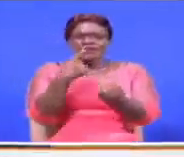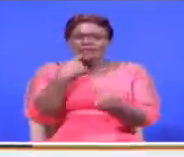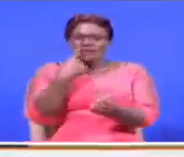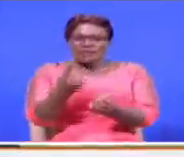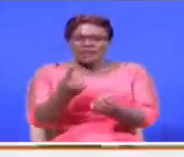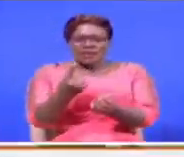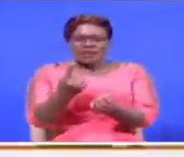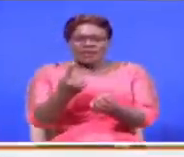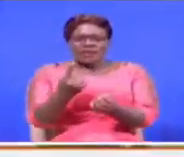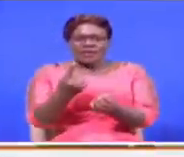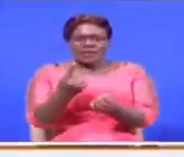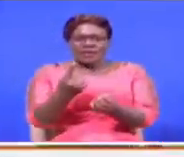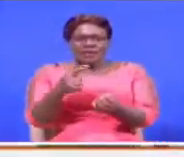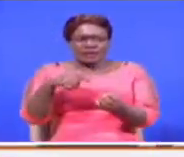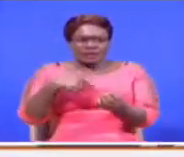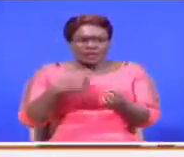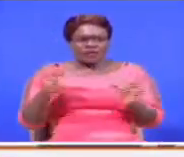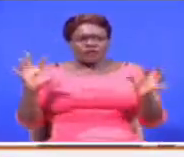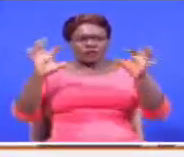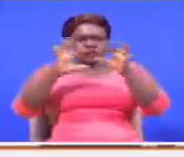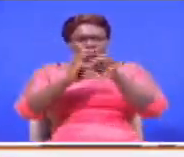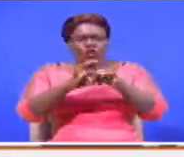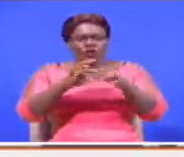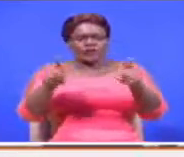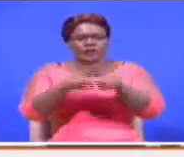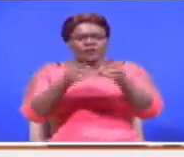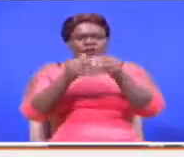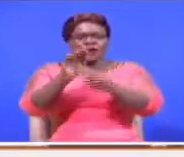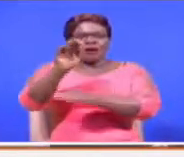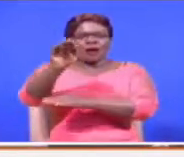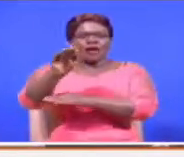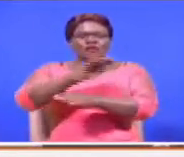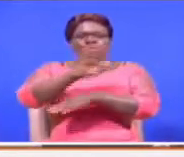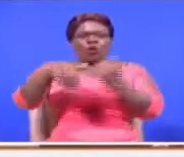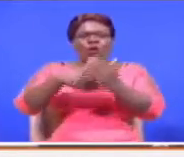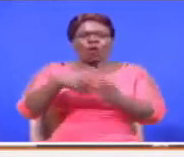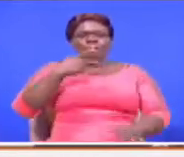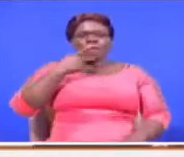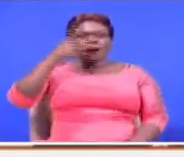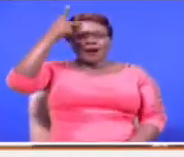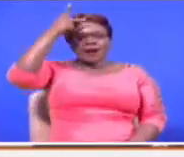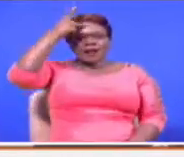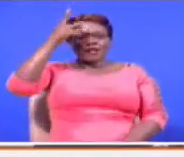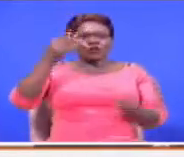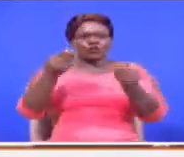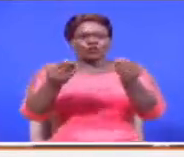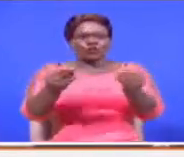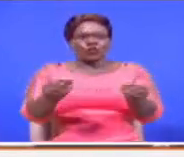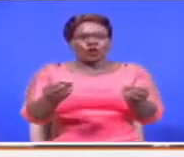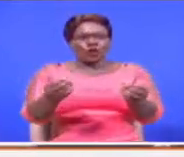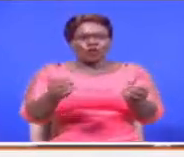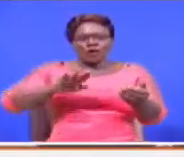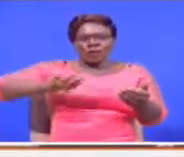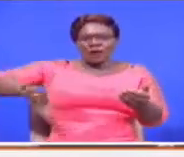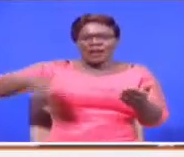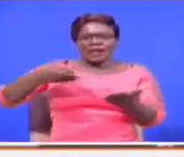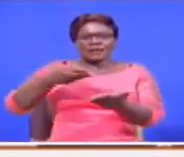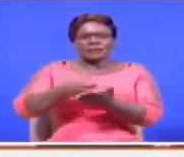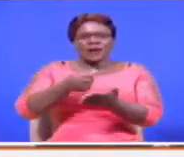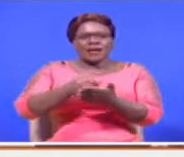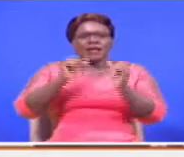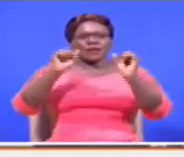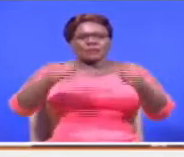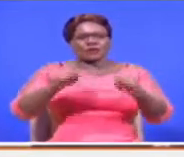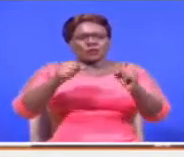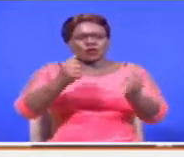kwa kauli moja, "We jointly as Uasin-Gishu leaders request all parents to settle their arrears as soon as possible